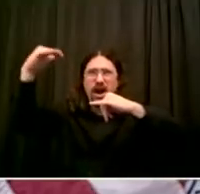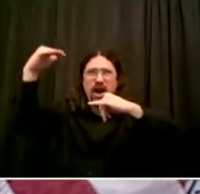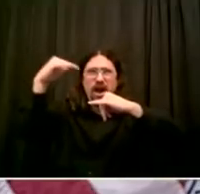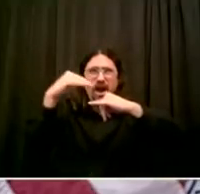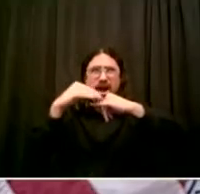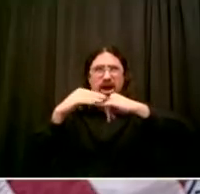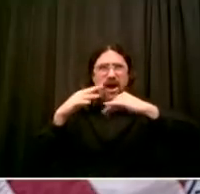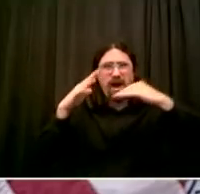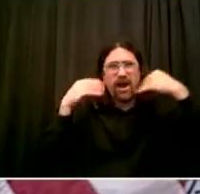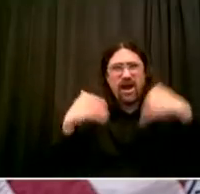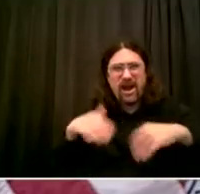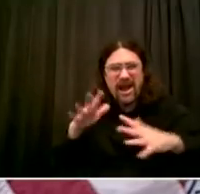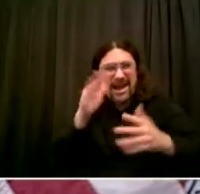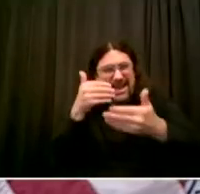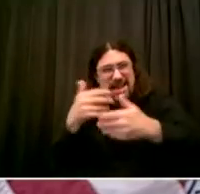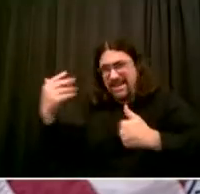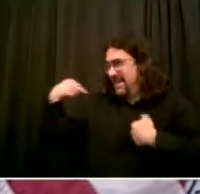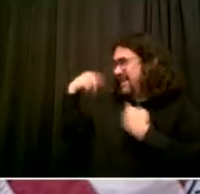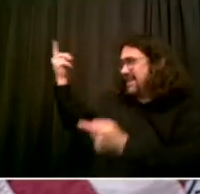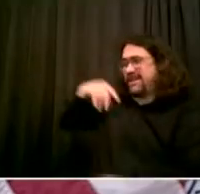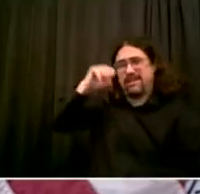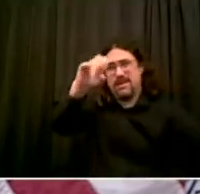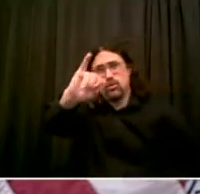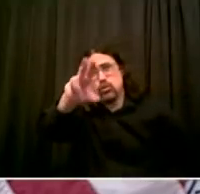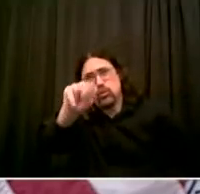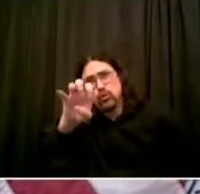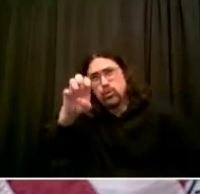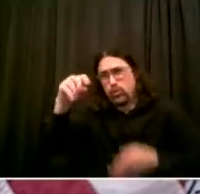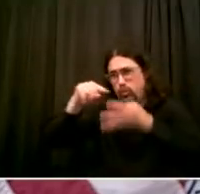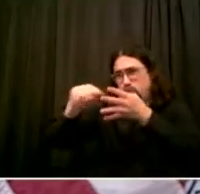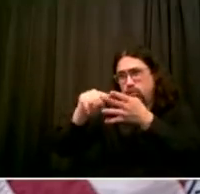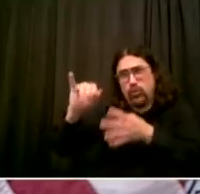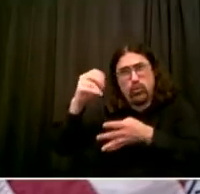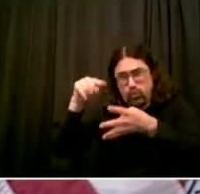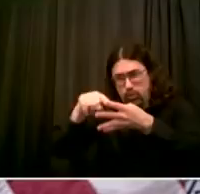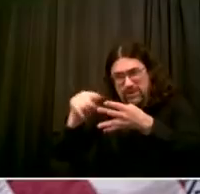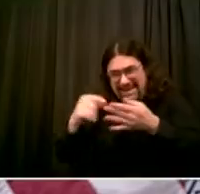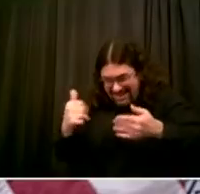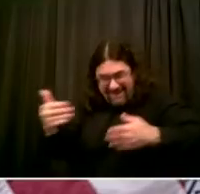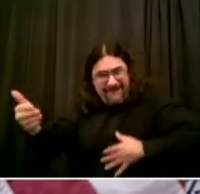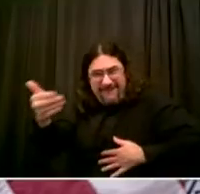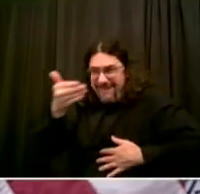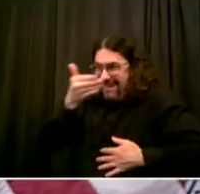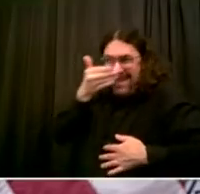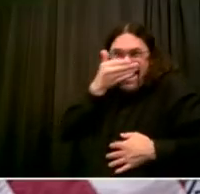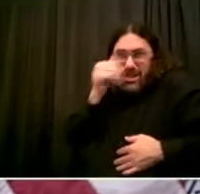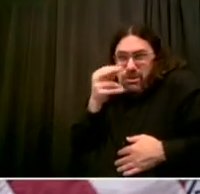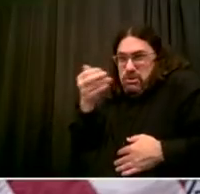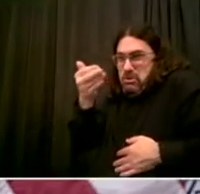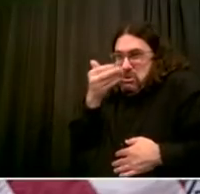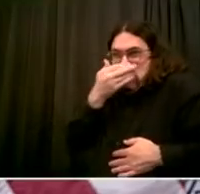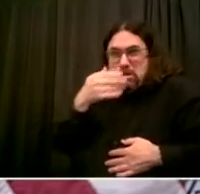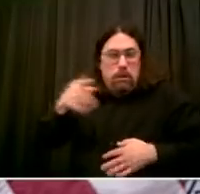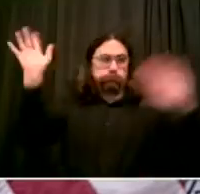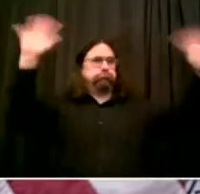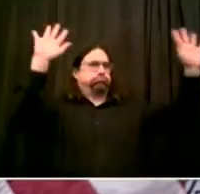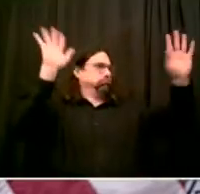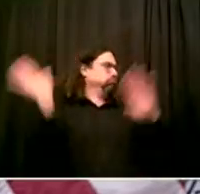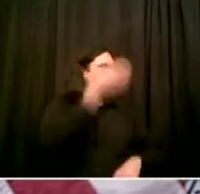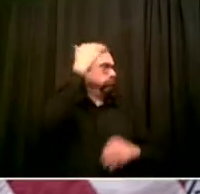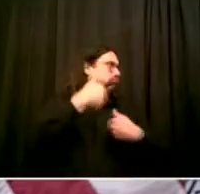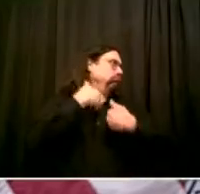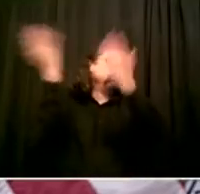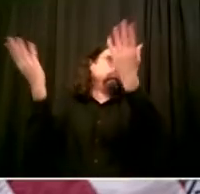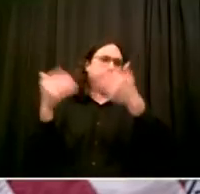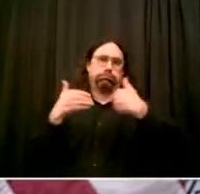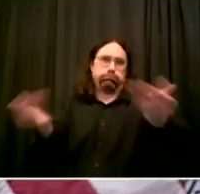coming along. I've been really clear about the city indicators and thresholds. They're moving exactly where we want. I don't know what people